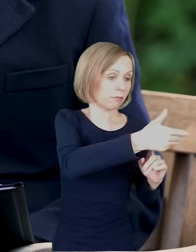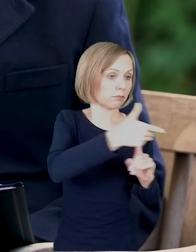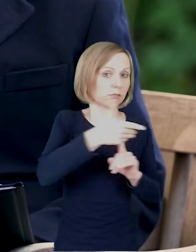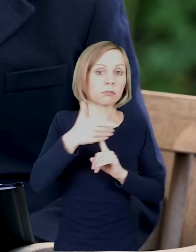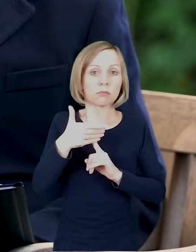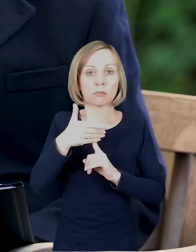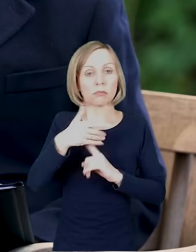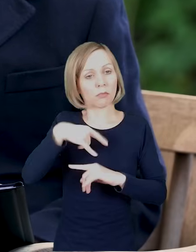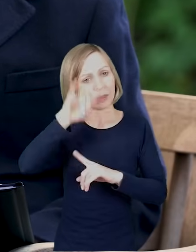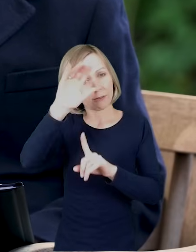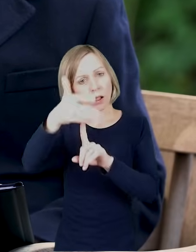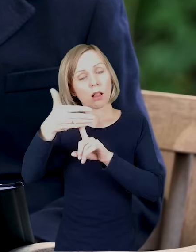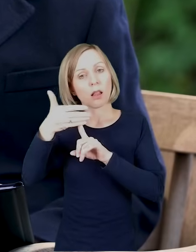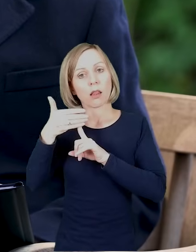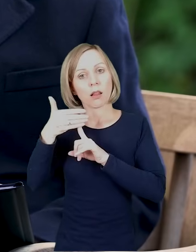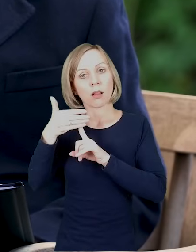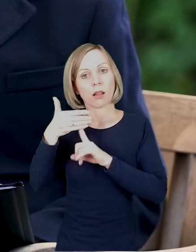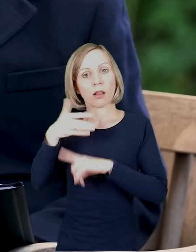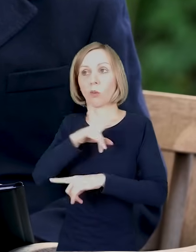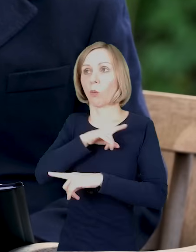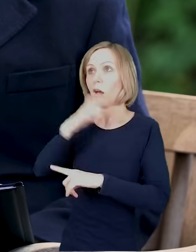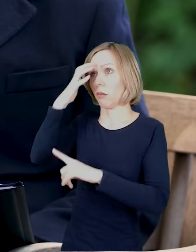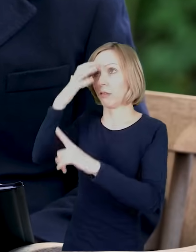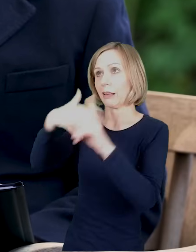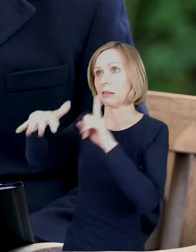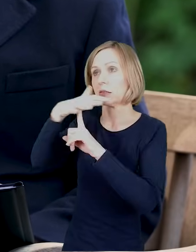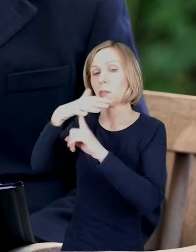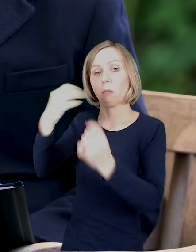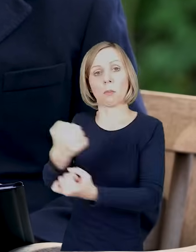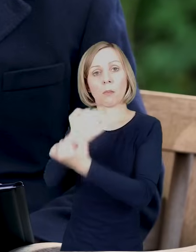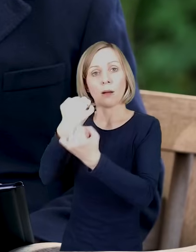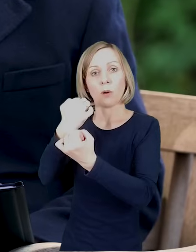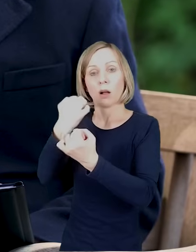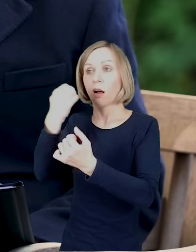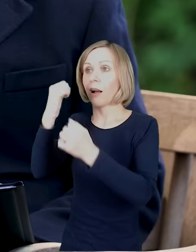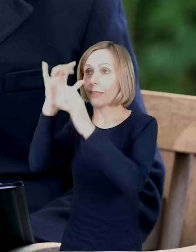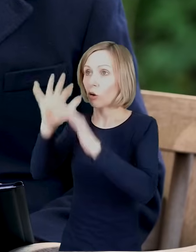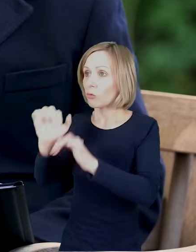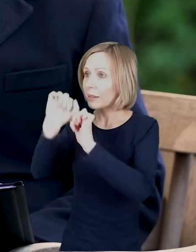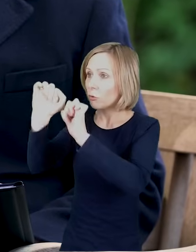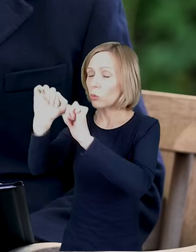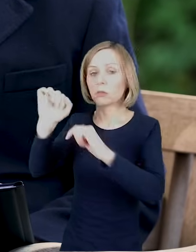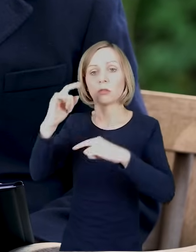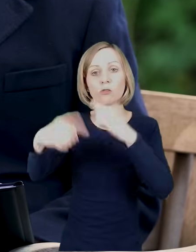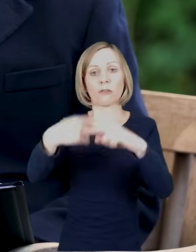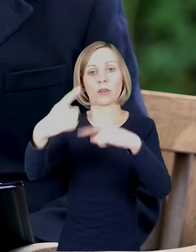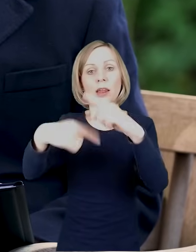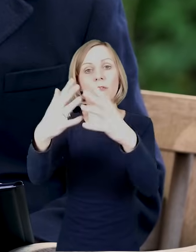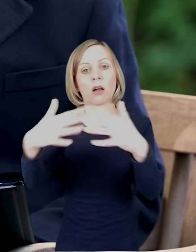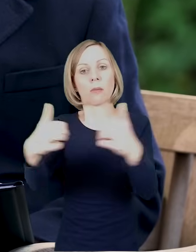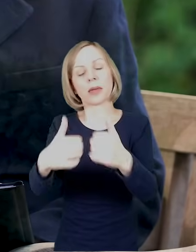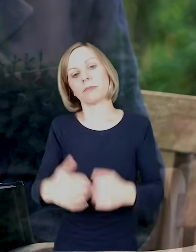temptation, but deliver us from evil. For thine is the kingdom, the power and the glory, forever and ever.